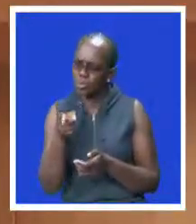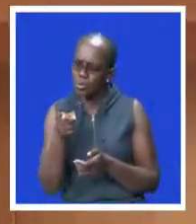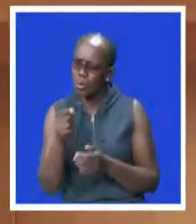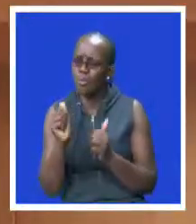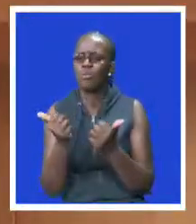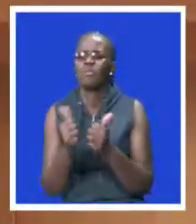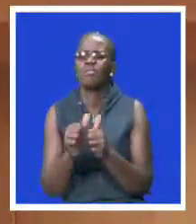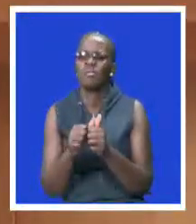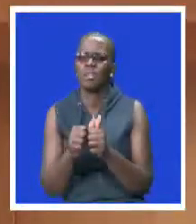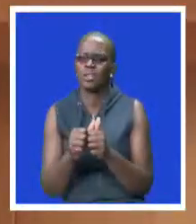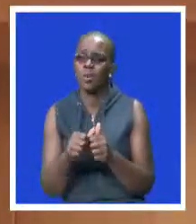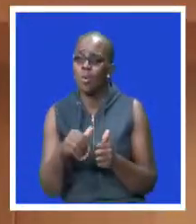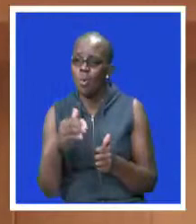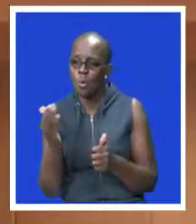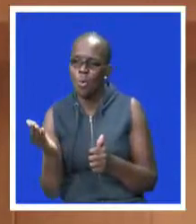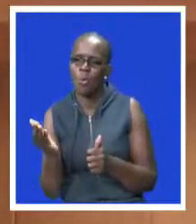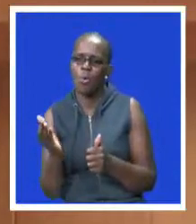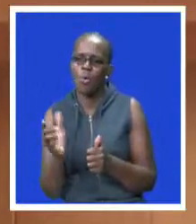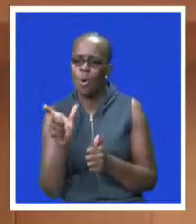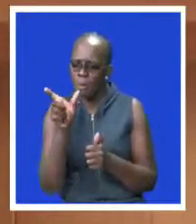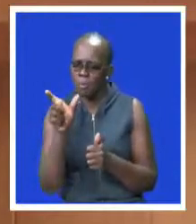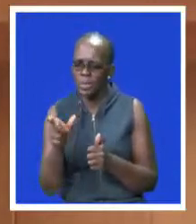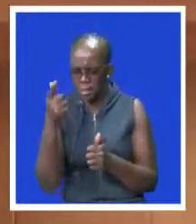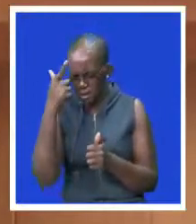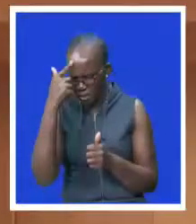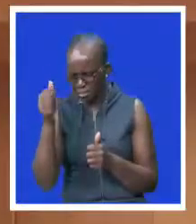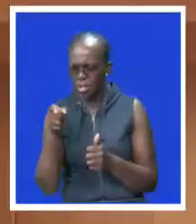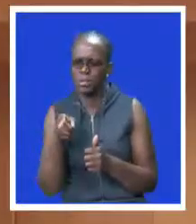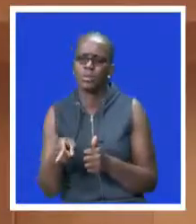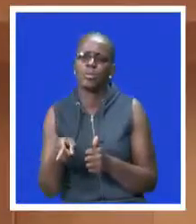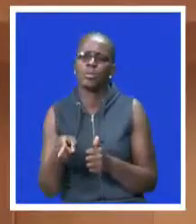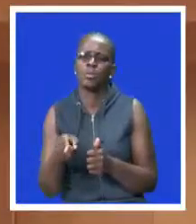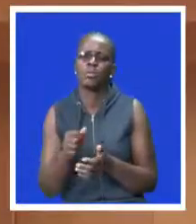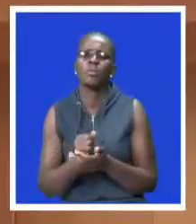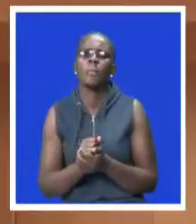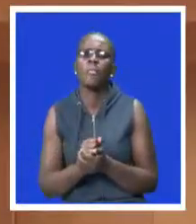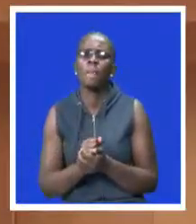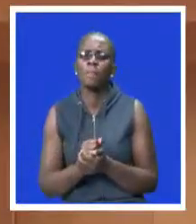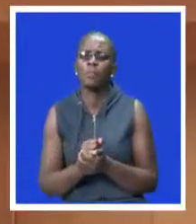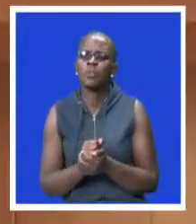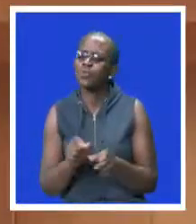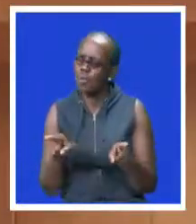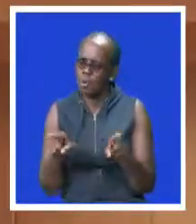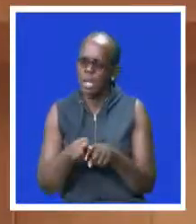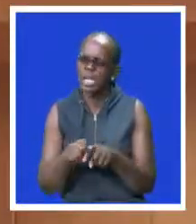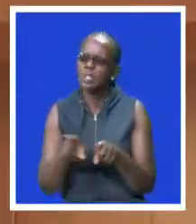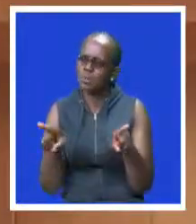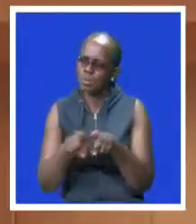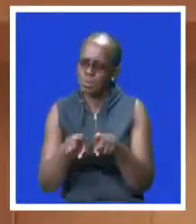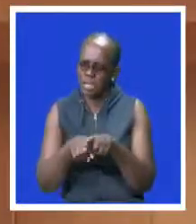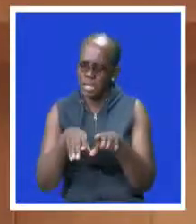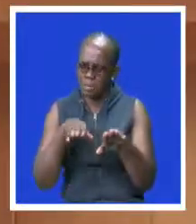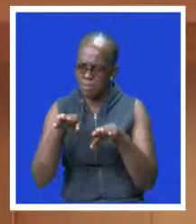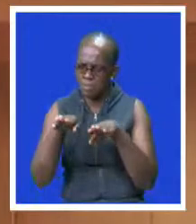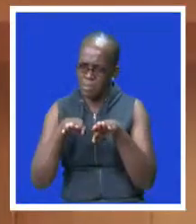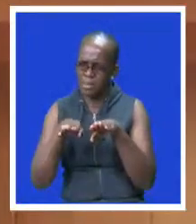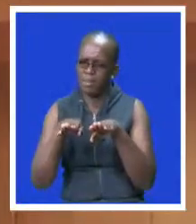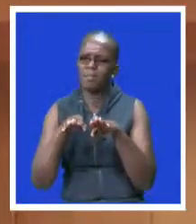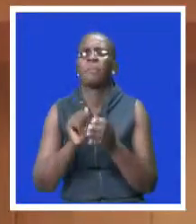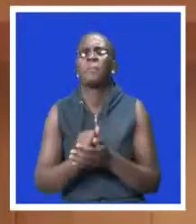friend, and then we know each other and we know each other at a personal level. So I will use that icebreaker,